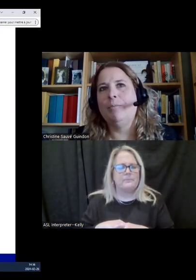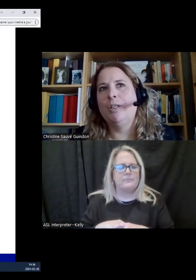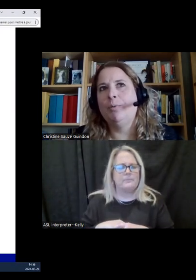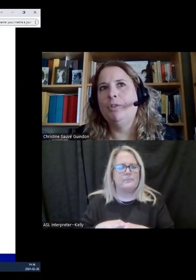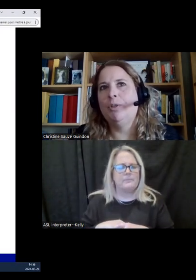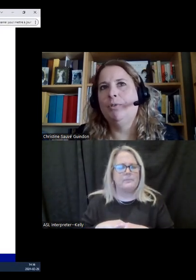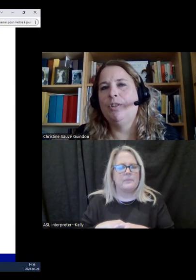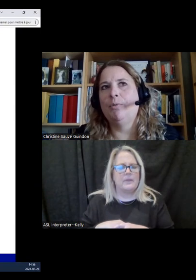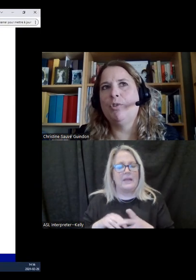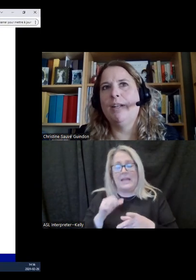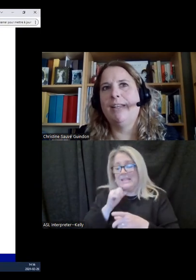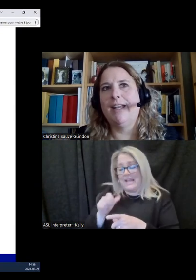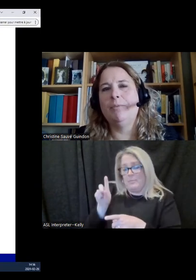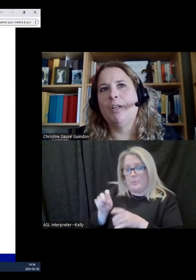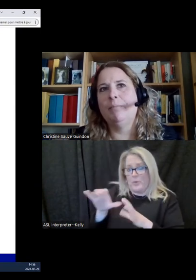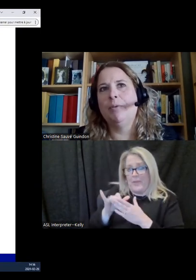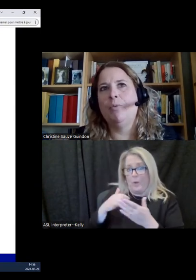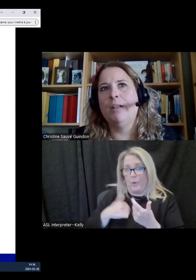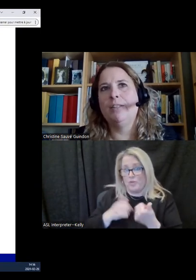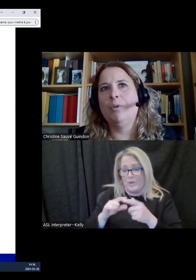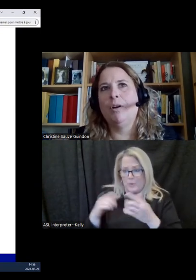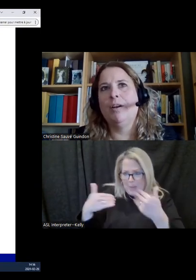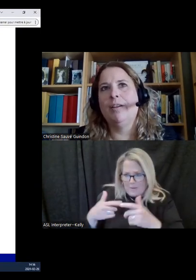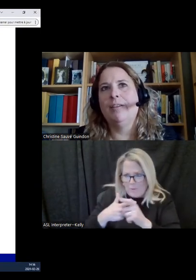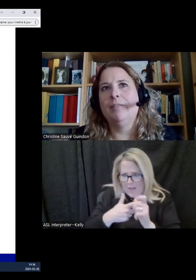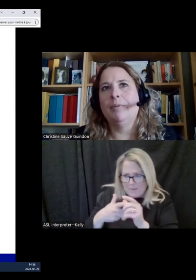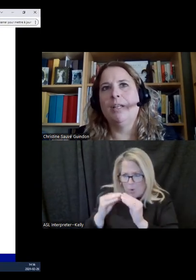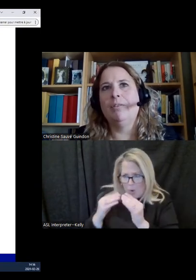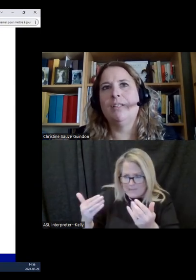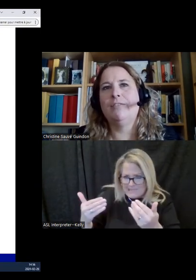that's not what he's supposed to be doing. So we're trying to get him to come and run some more.